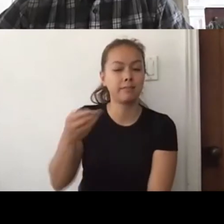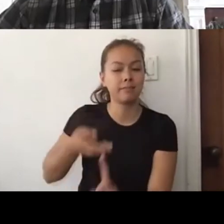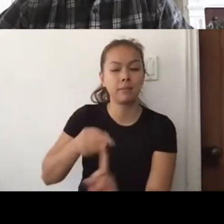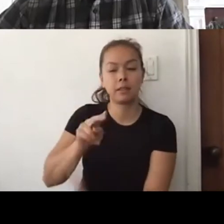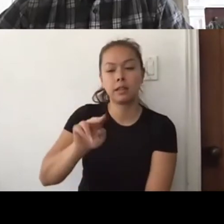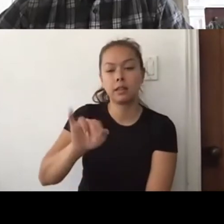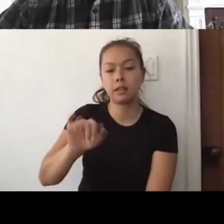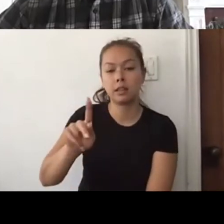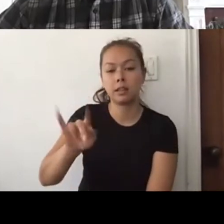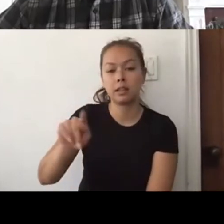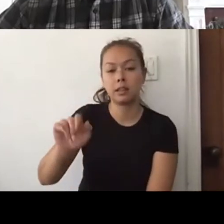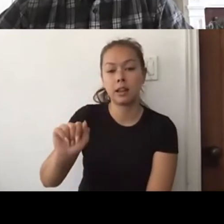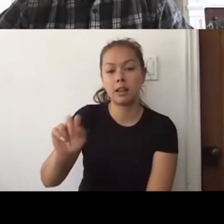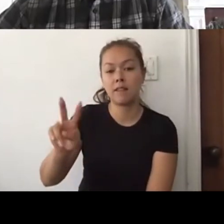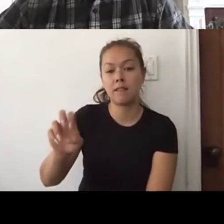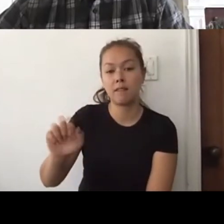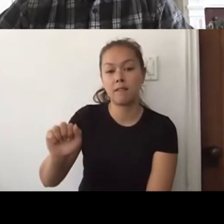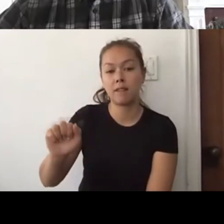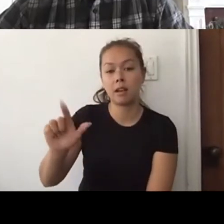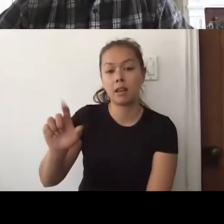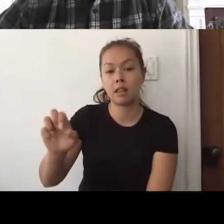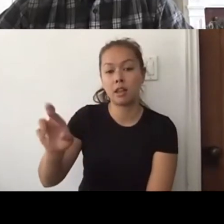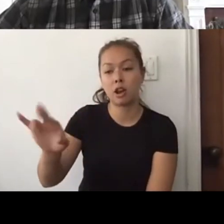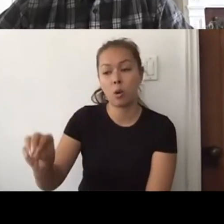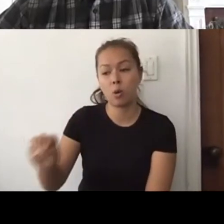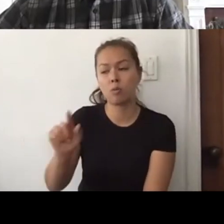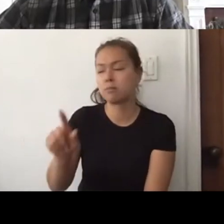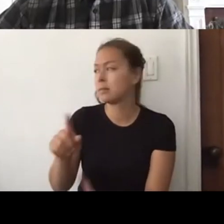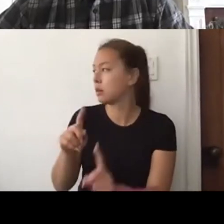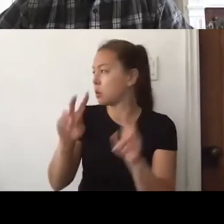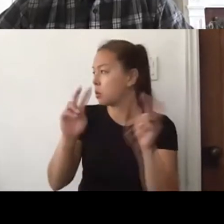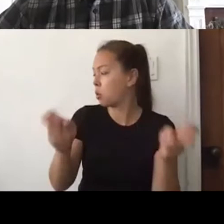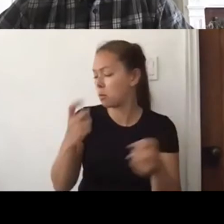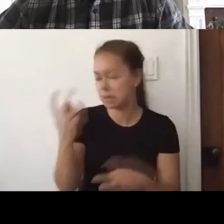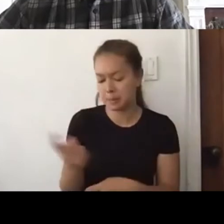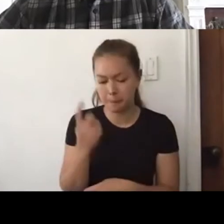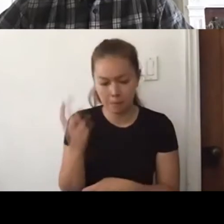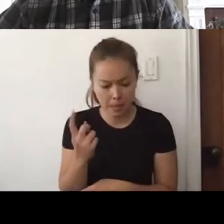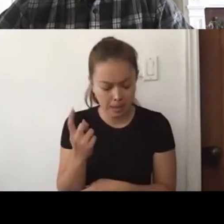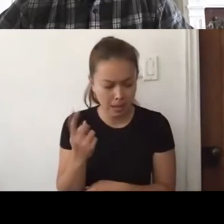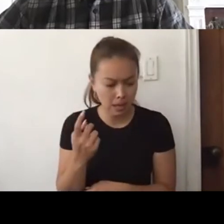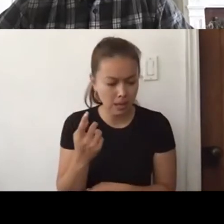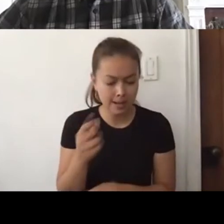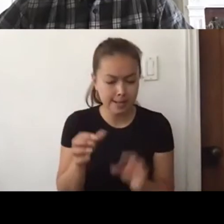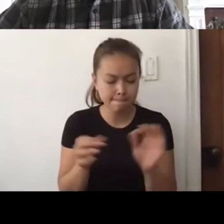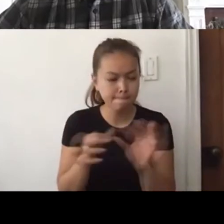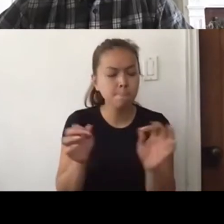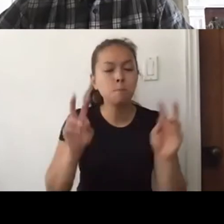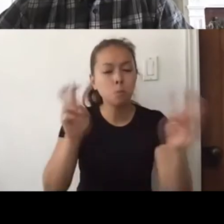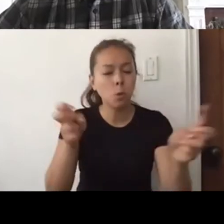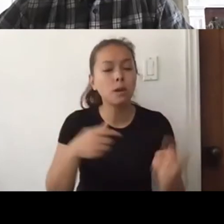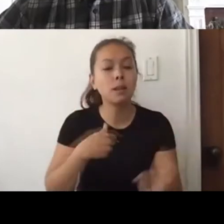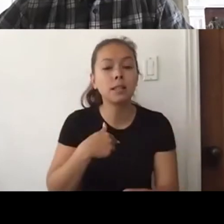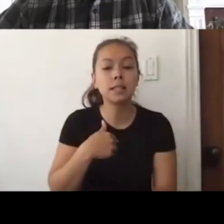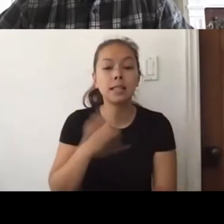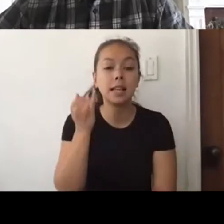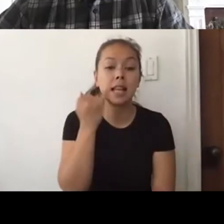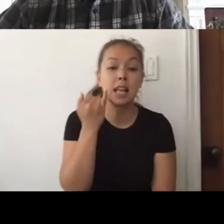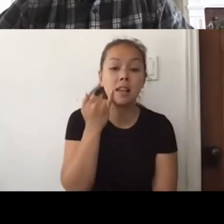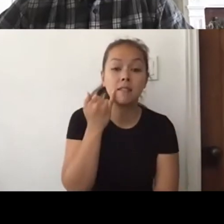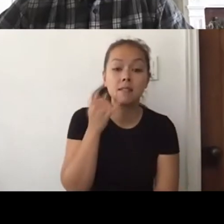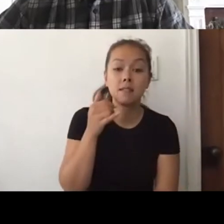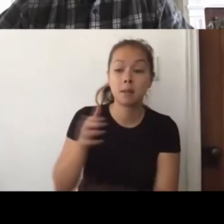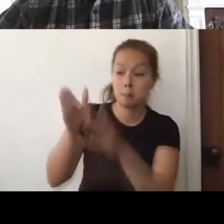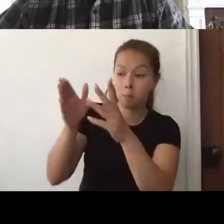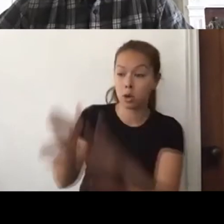along the lines of screaming self-care at people who need community care is how we